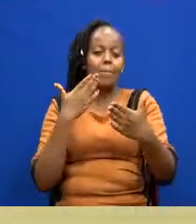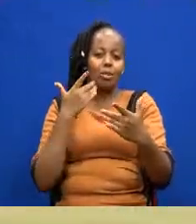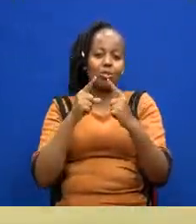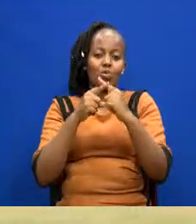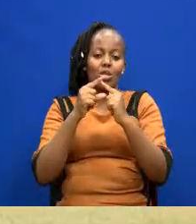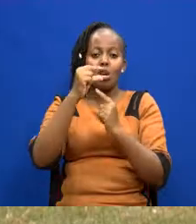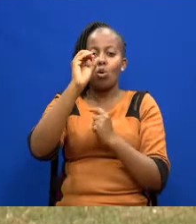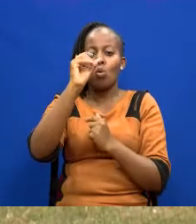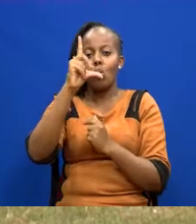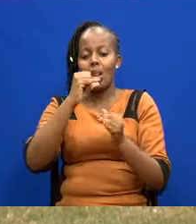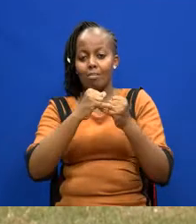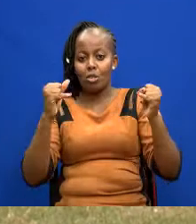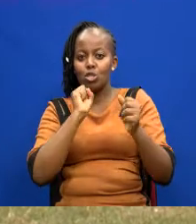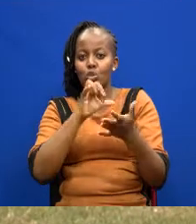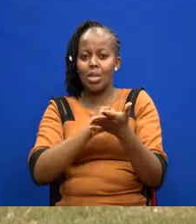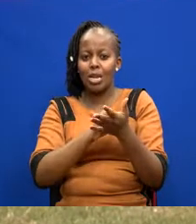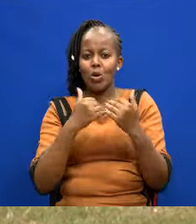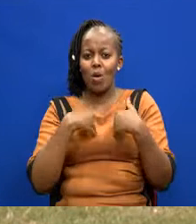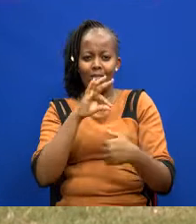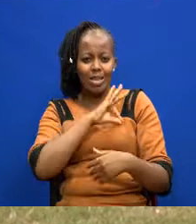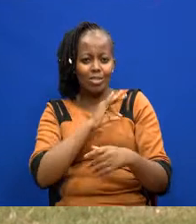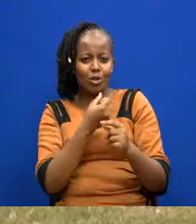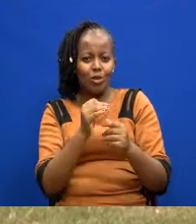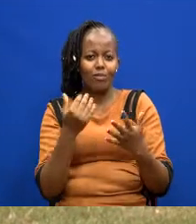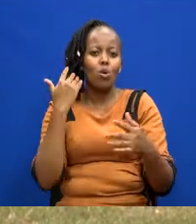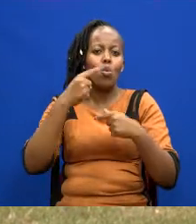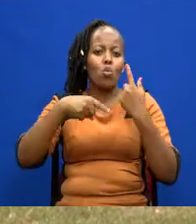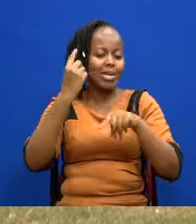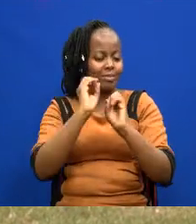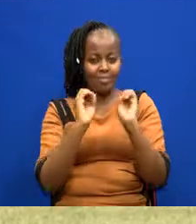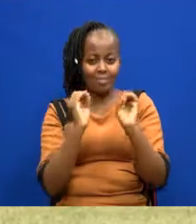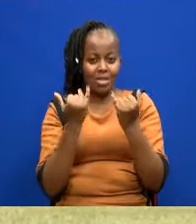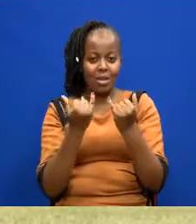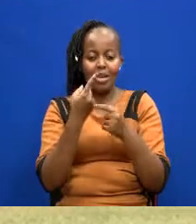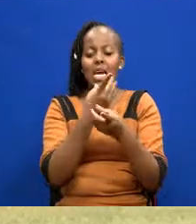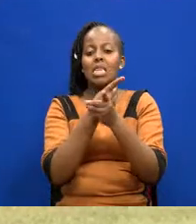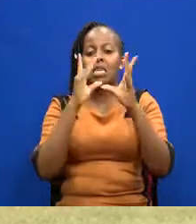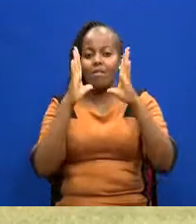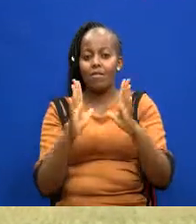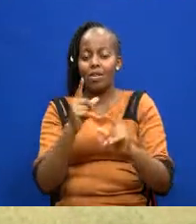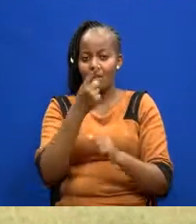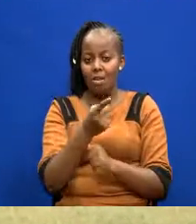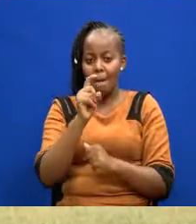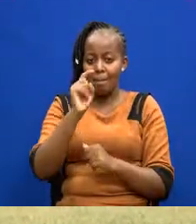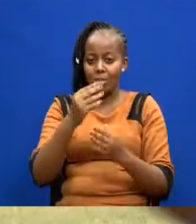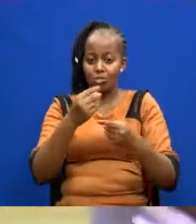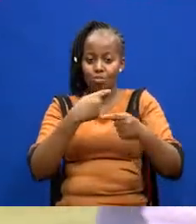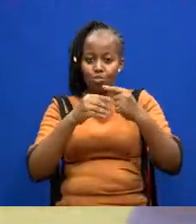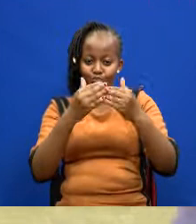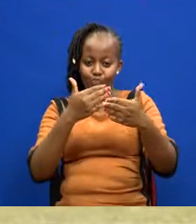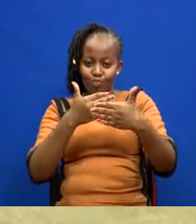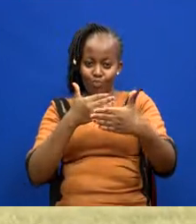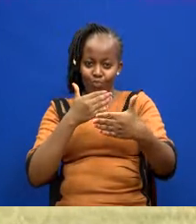goal line so that they don't gain that advantage of ground. So the tackler this time has to advance